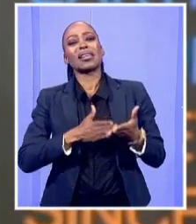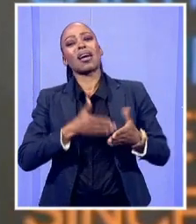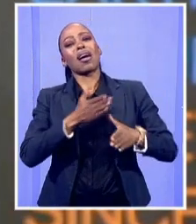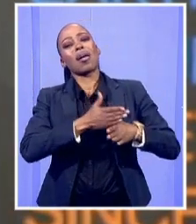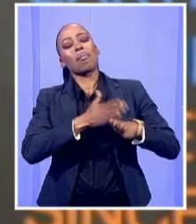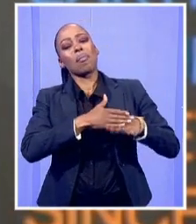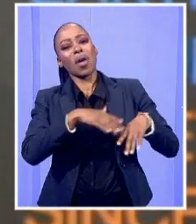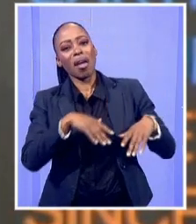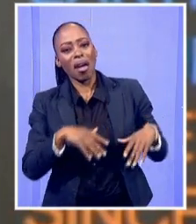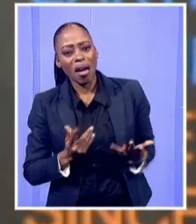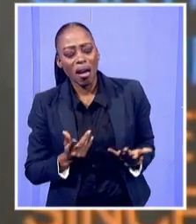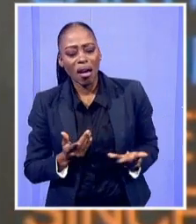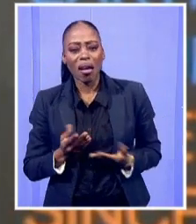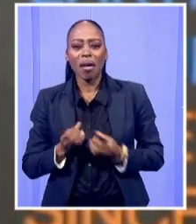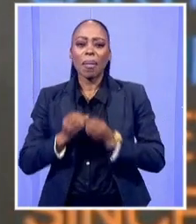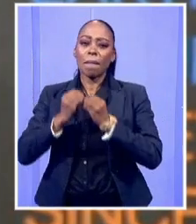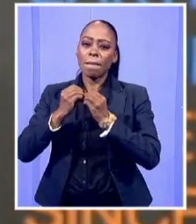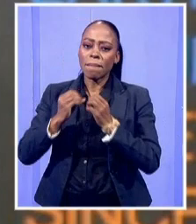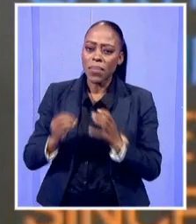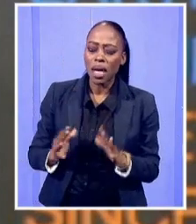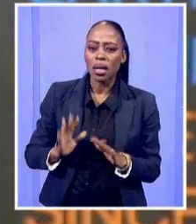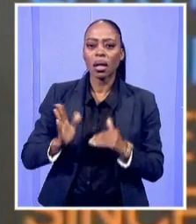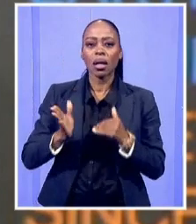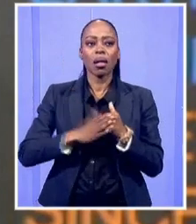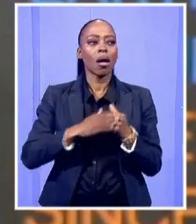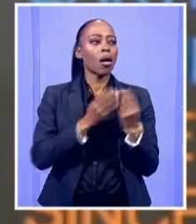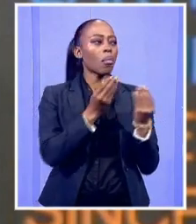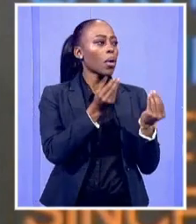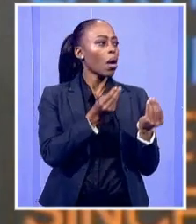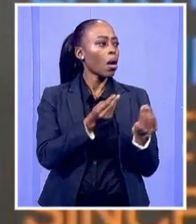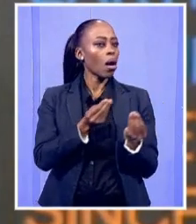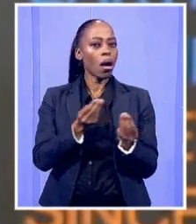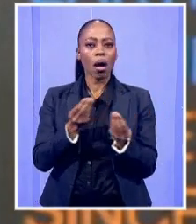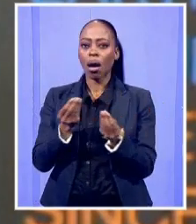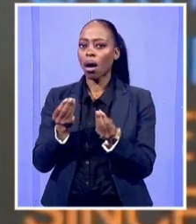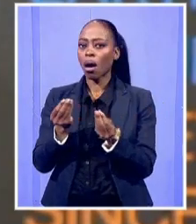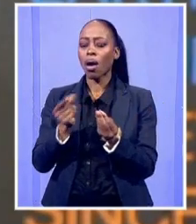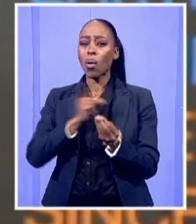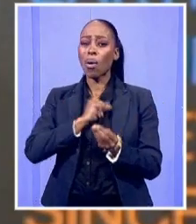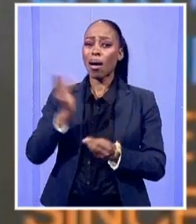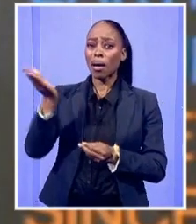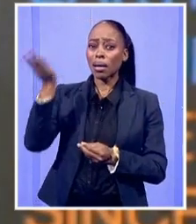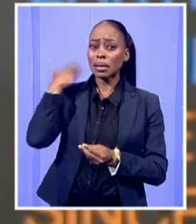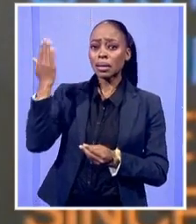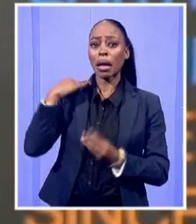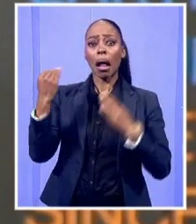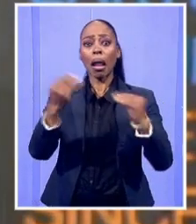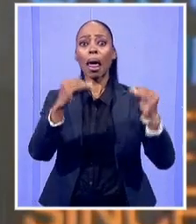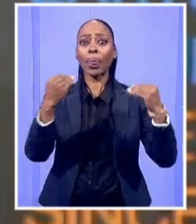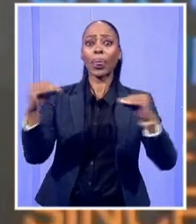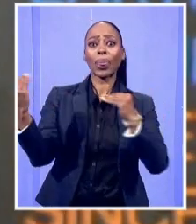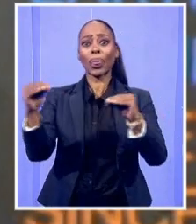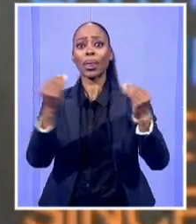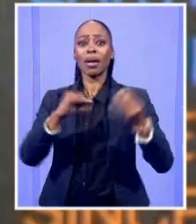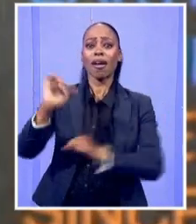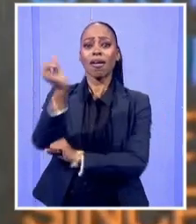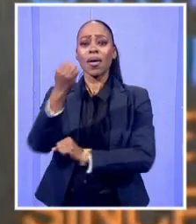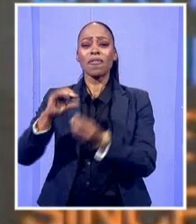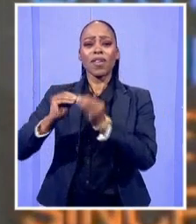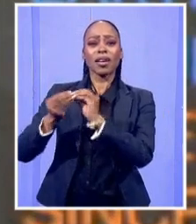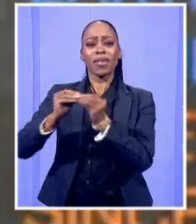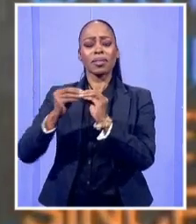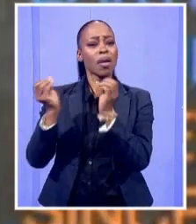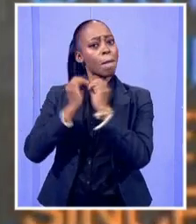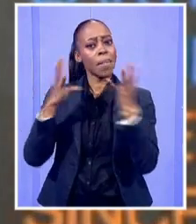closed. And this is an area that used to be a booming manufacturing base in the